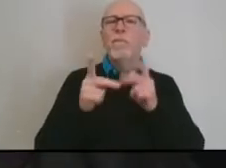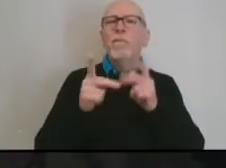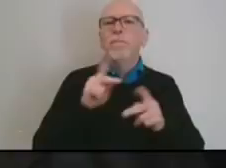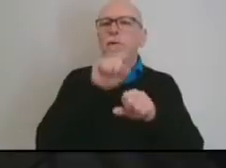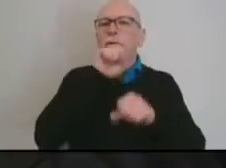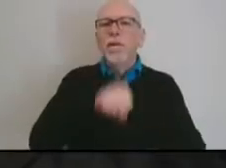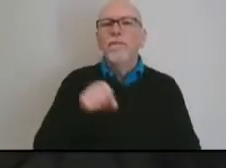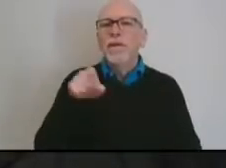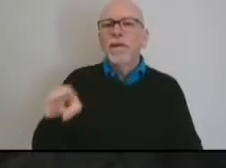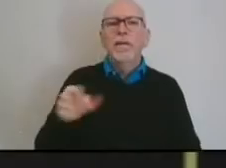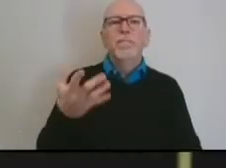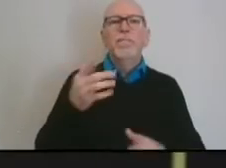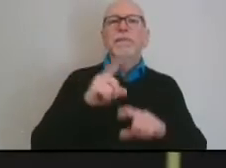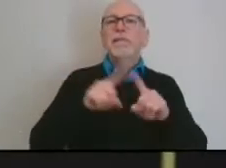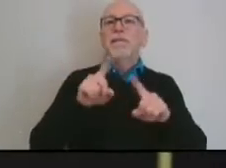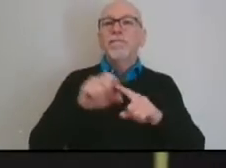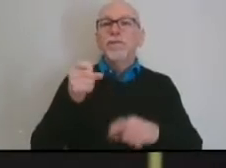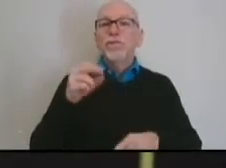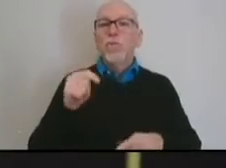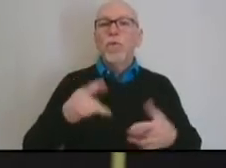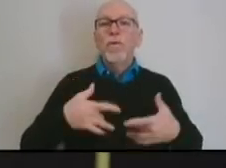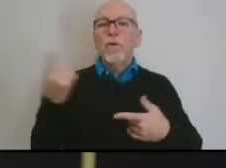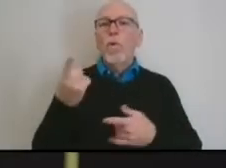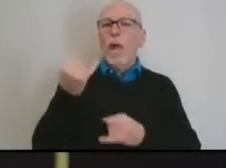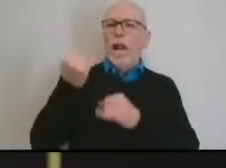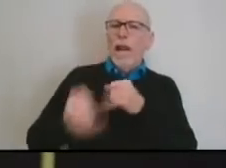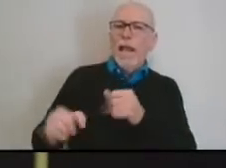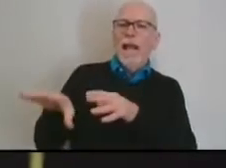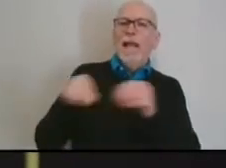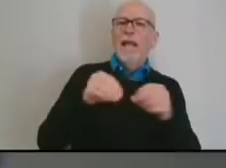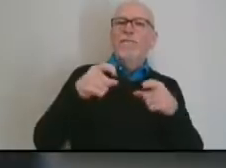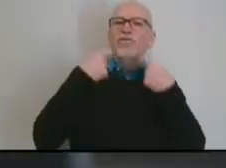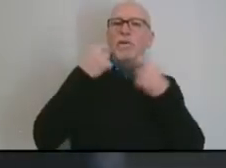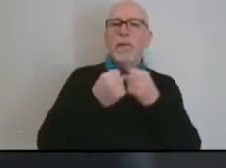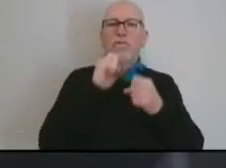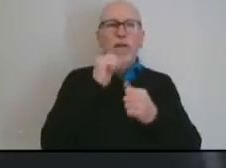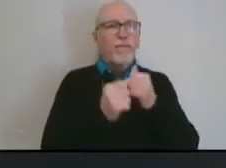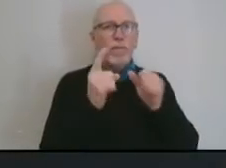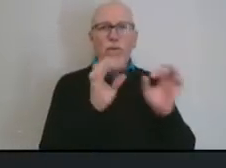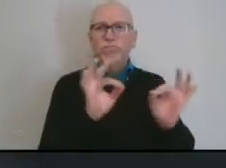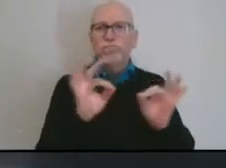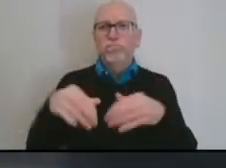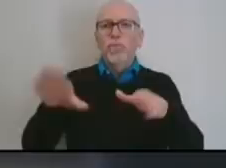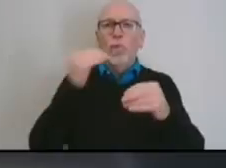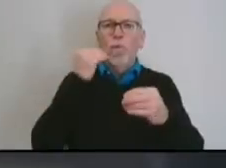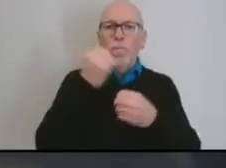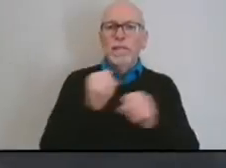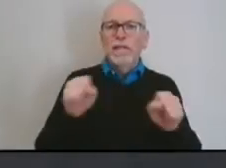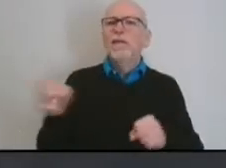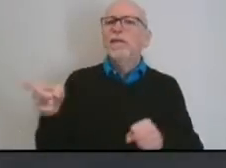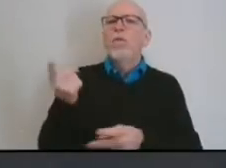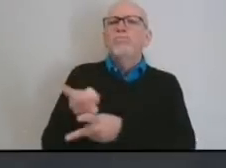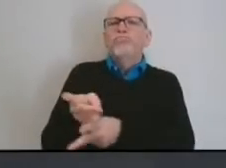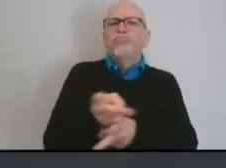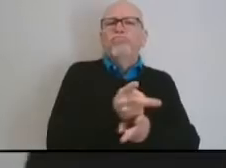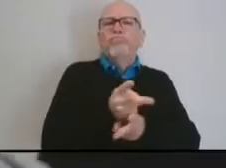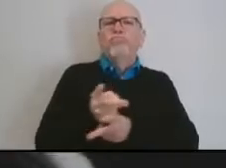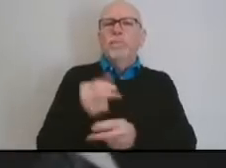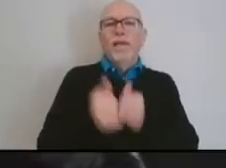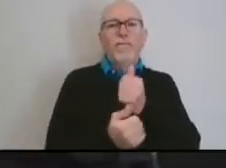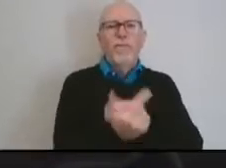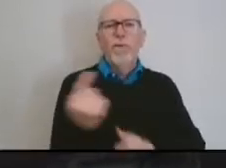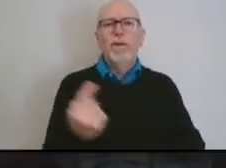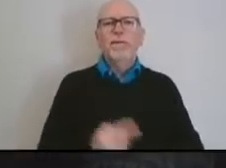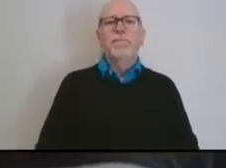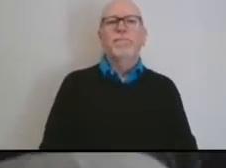After sporting events, he was always the last one to leave the gym, make sure everybody got a ride home safely. He wanted to take care of everybody.